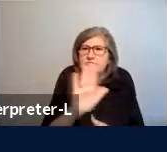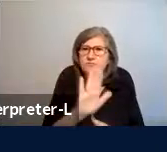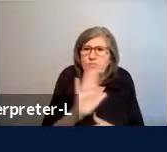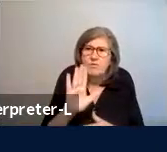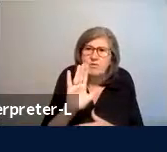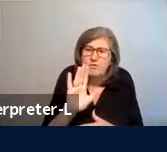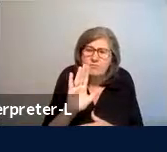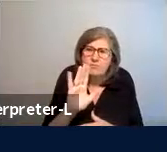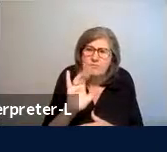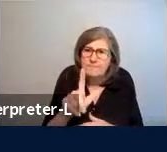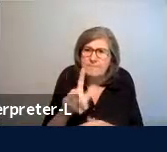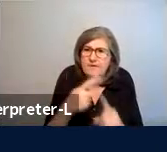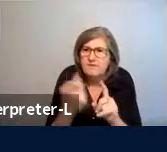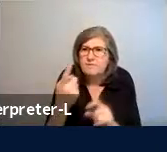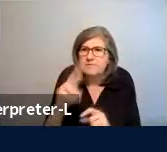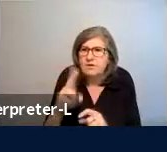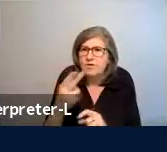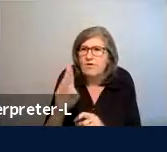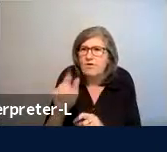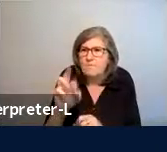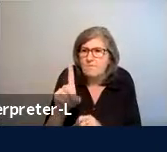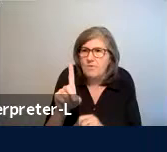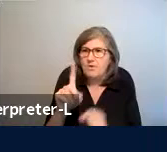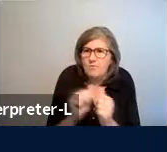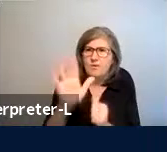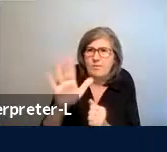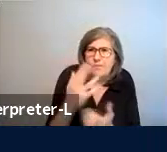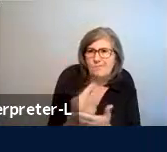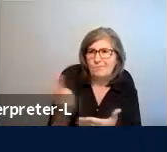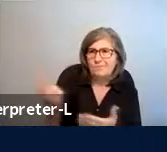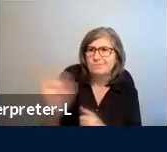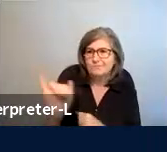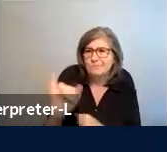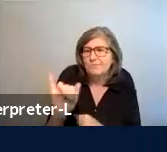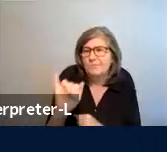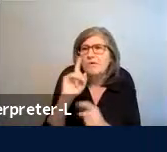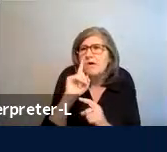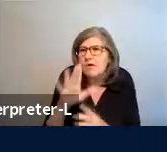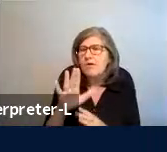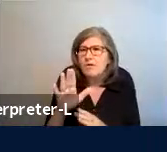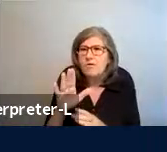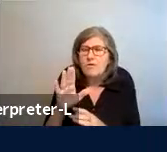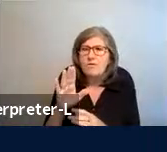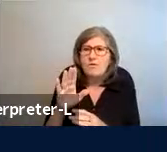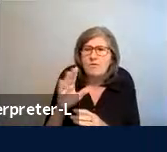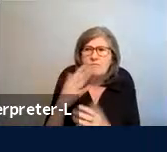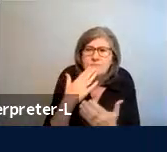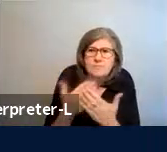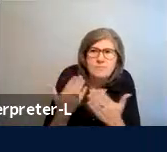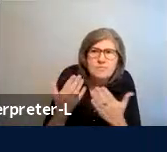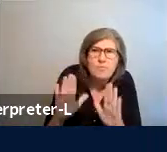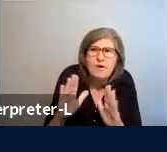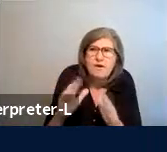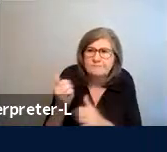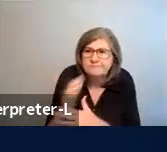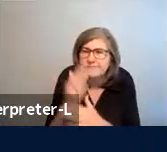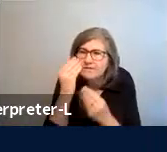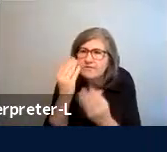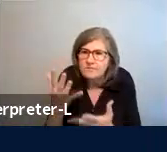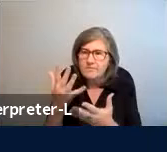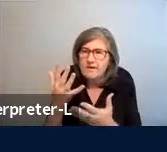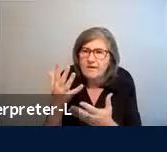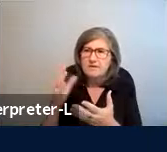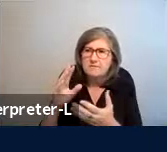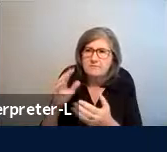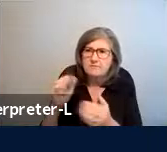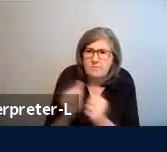email that Dr. Hubbard had sent with her resources as well. So hopefully we'll have a way to kind of share information among members of